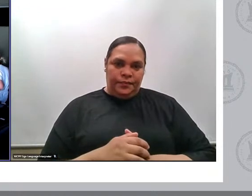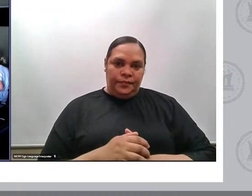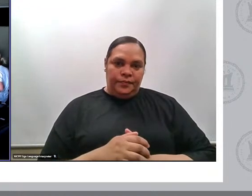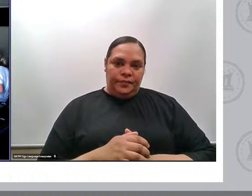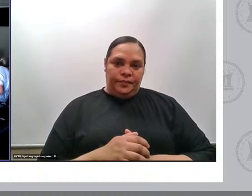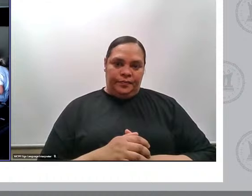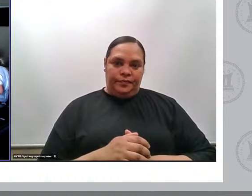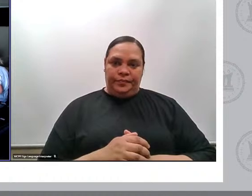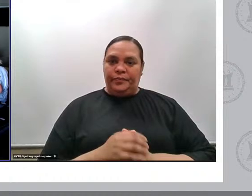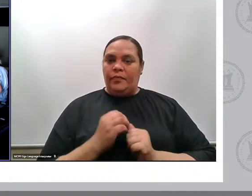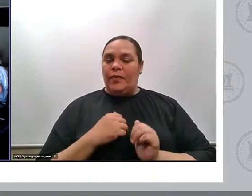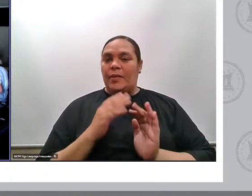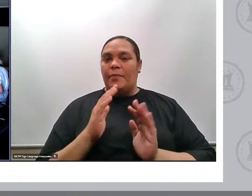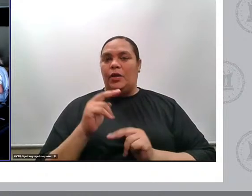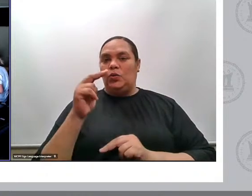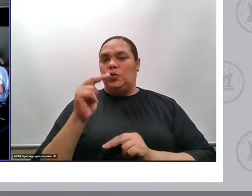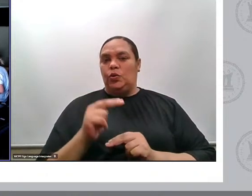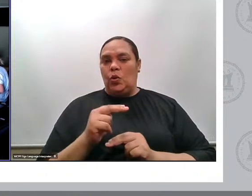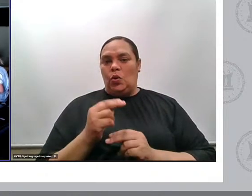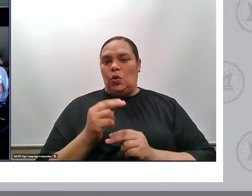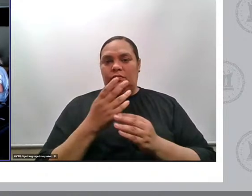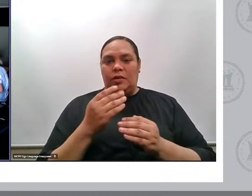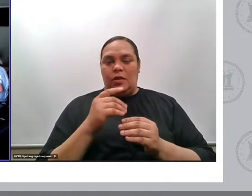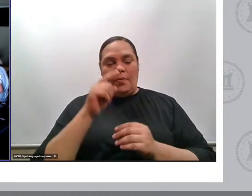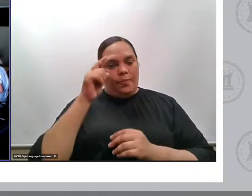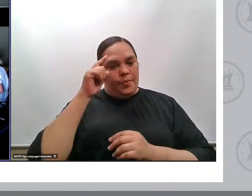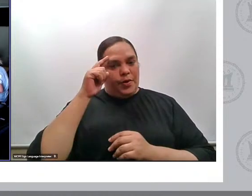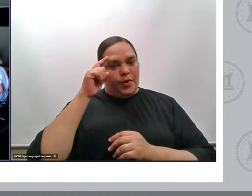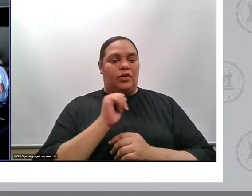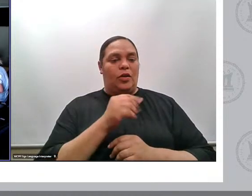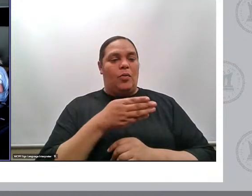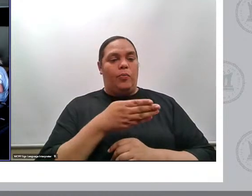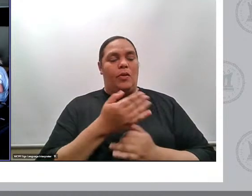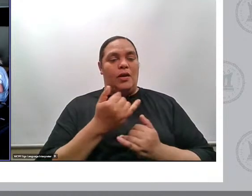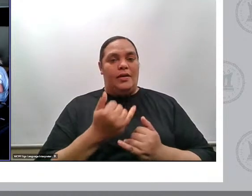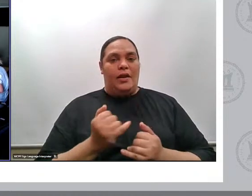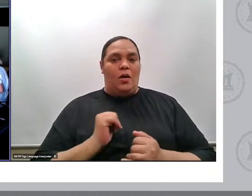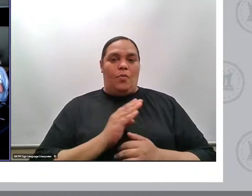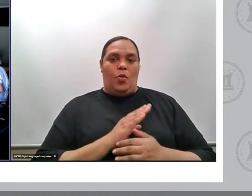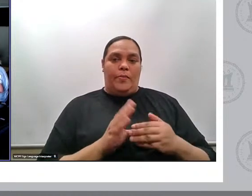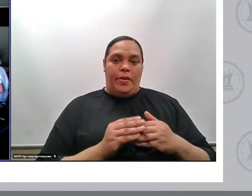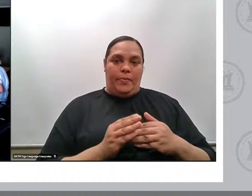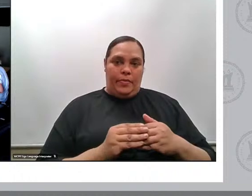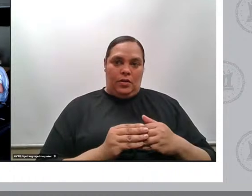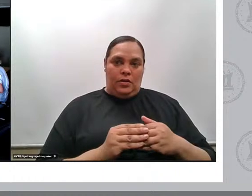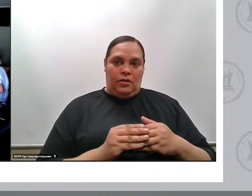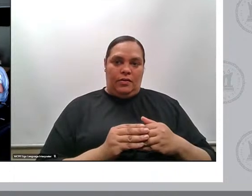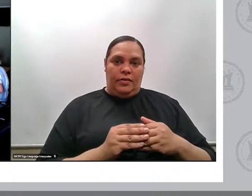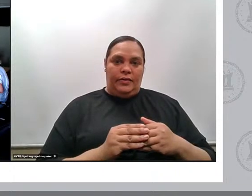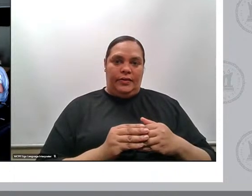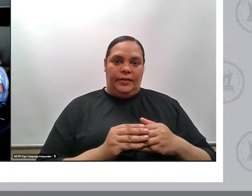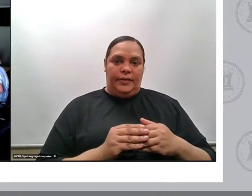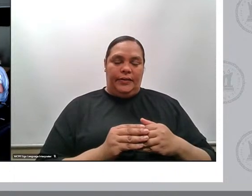I'm just going to briefly highlight the profile of the existing current board members.